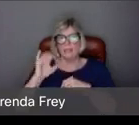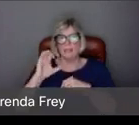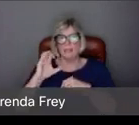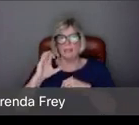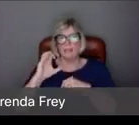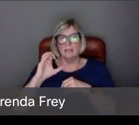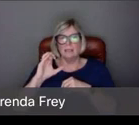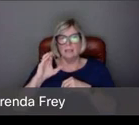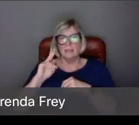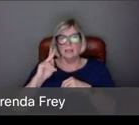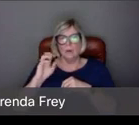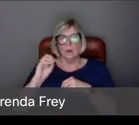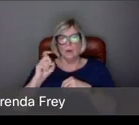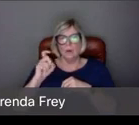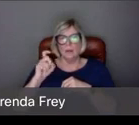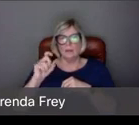HICKOX